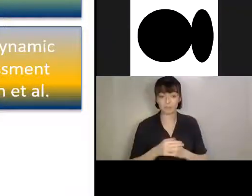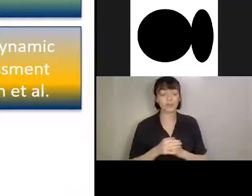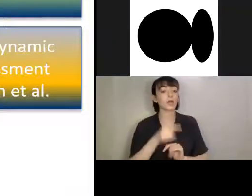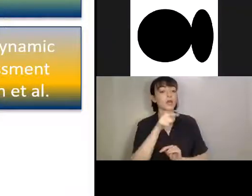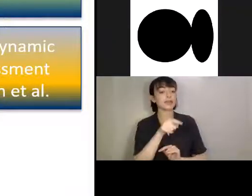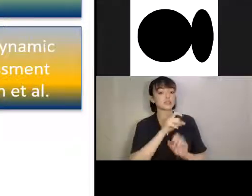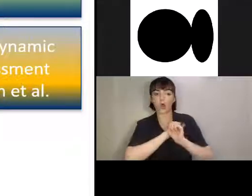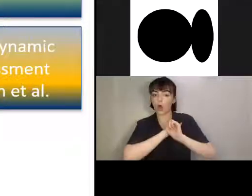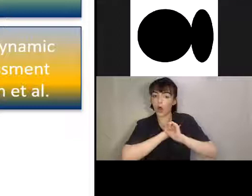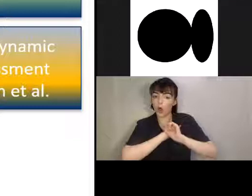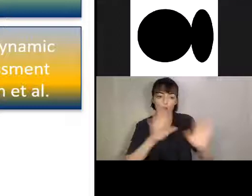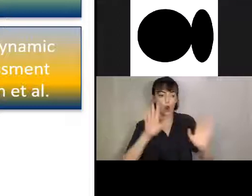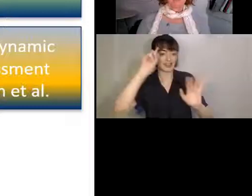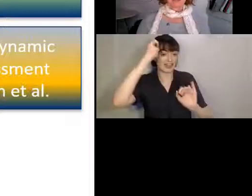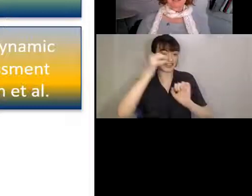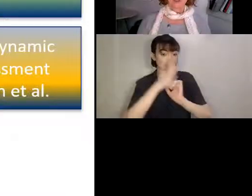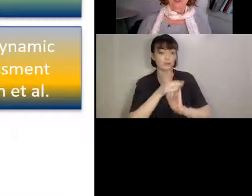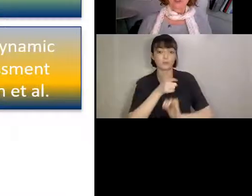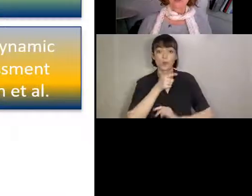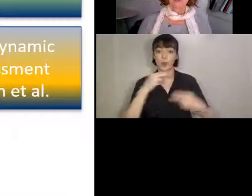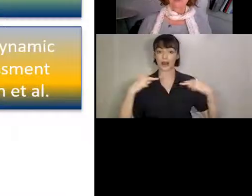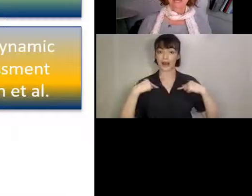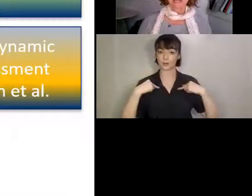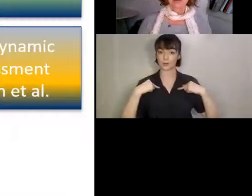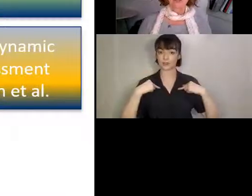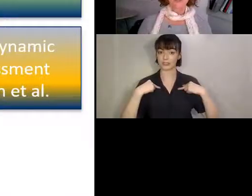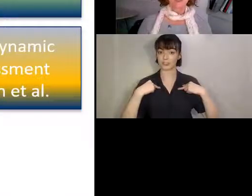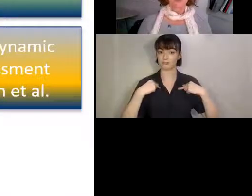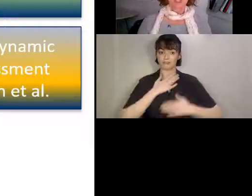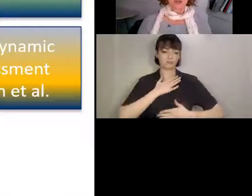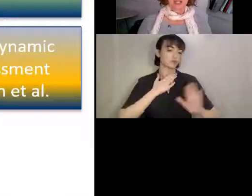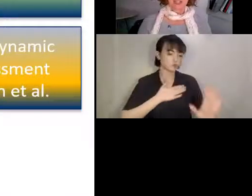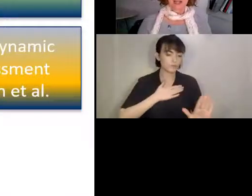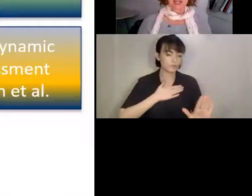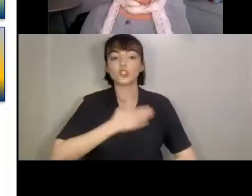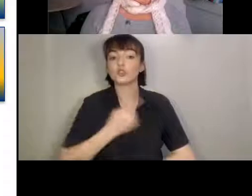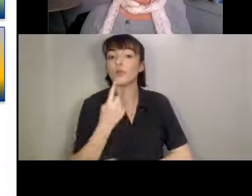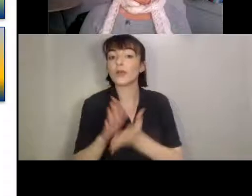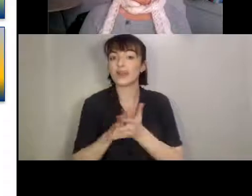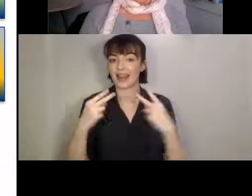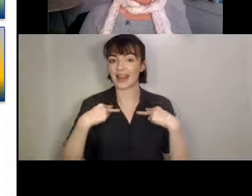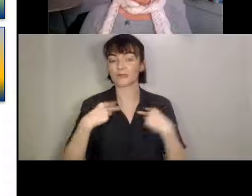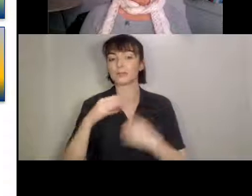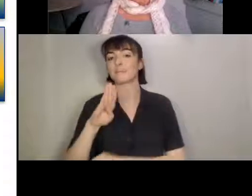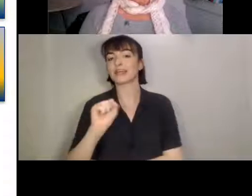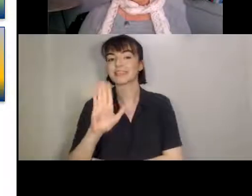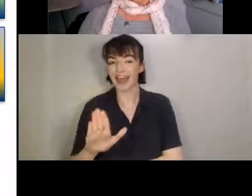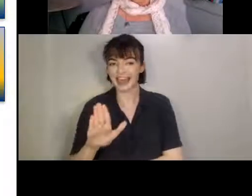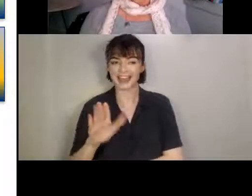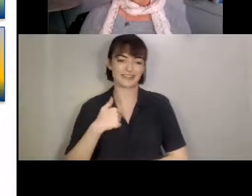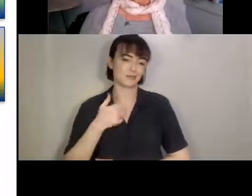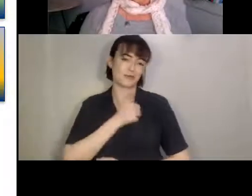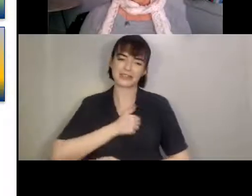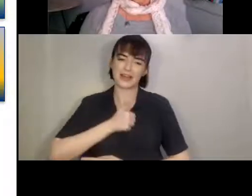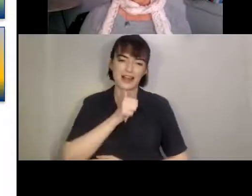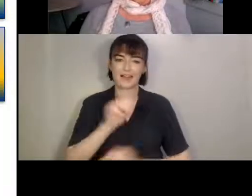the tests of spoken language of a single sign language, which is British Sign Language. I'm sorry, I haven't got a slide to